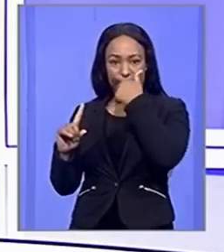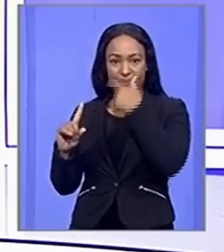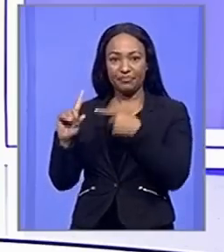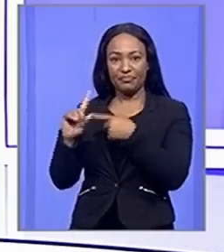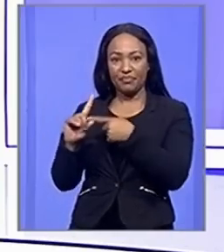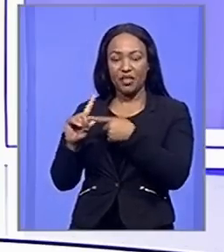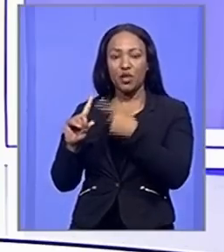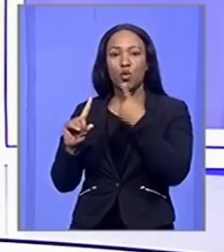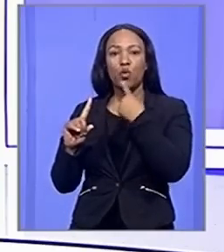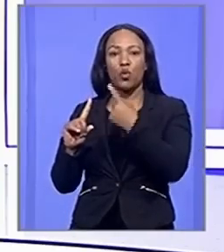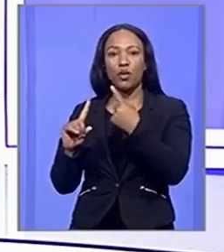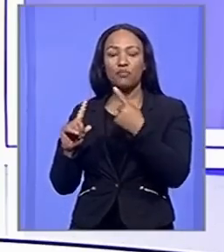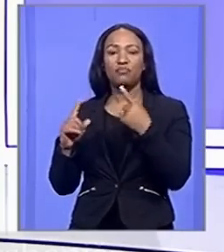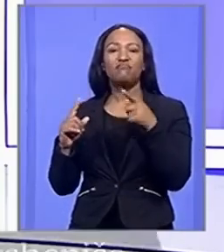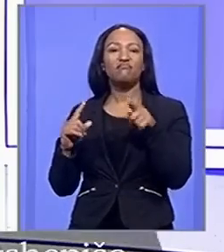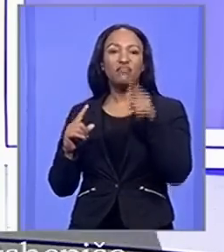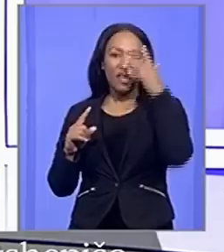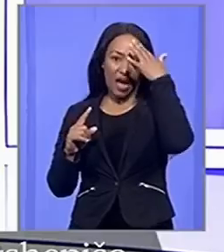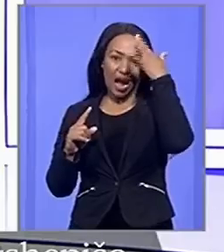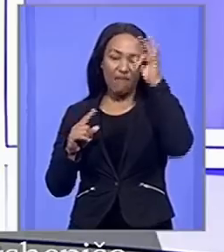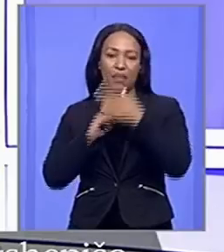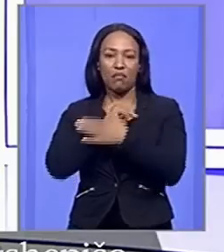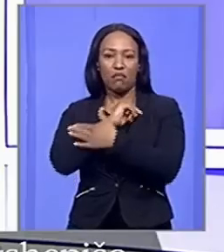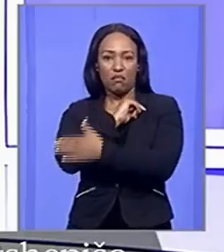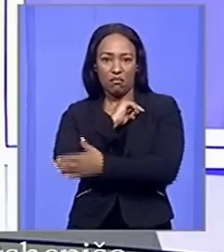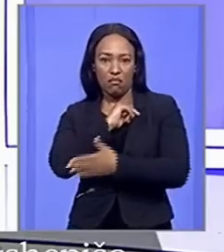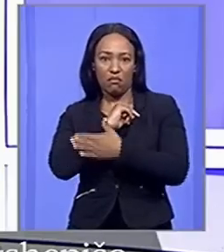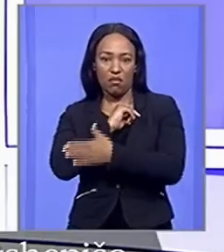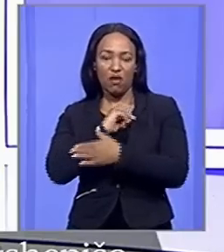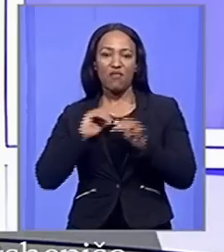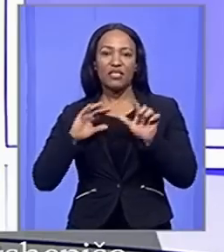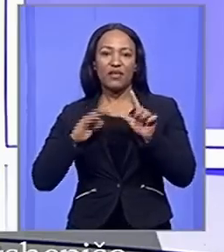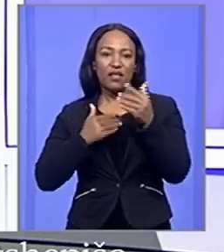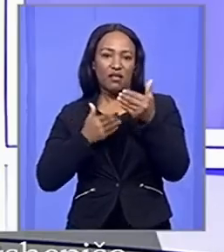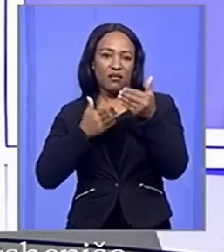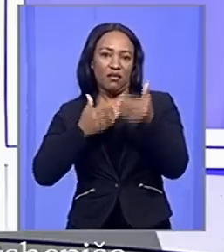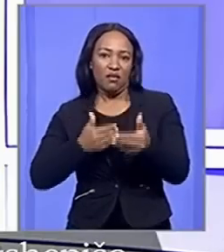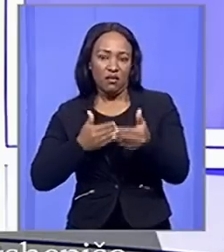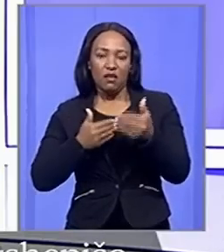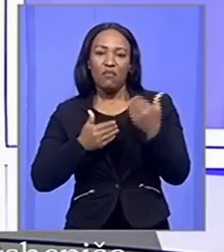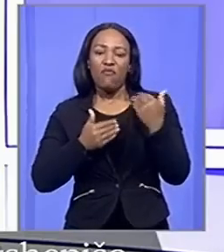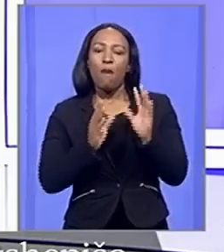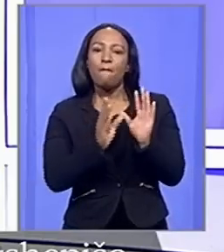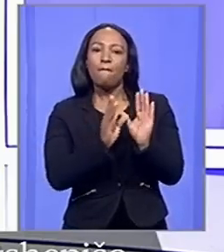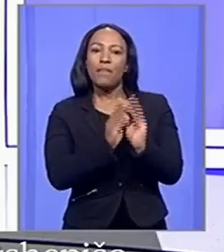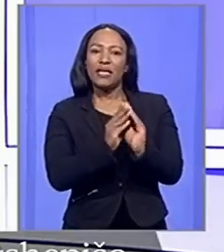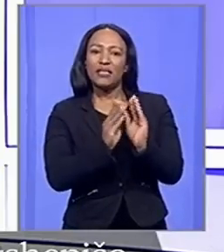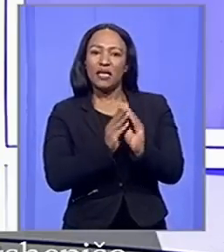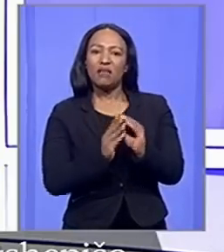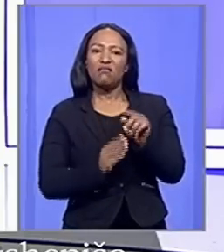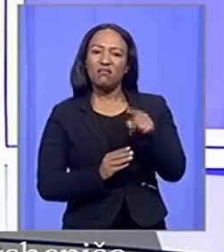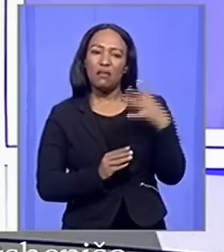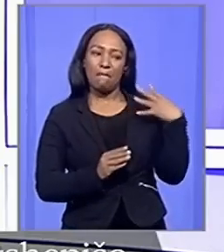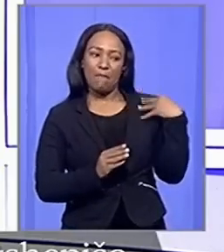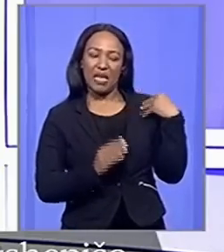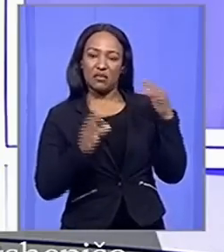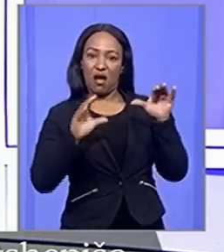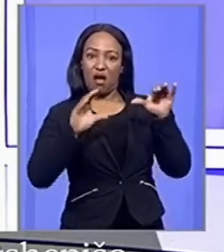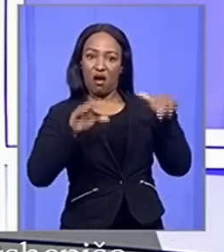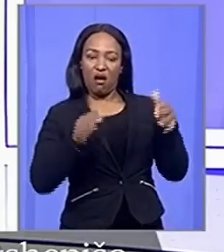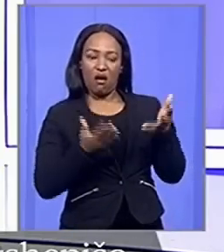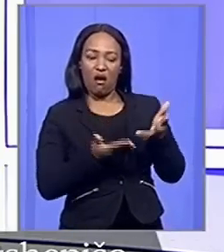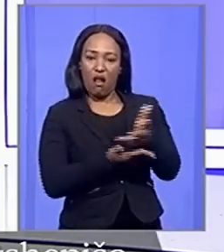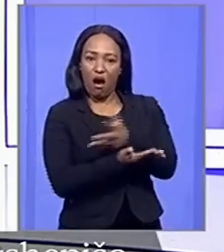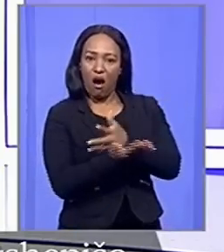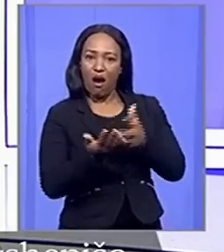ya bošupa ya naga o komana madula a bapile go phethagatša dipheto tša kopano ya go bitšwa cabinet lekgotla yeo e bego e swere mo mafelong a